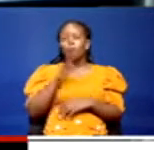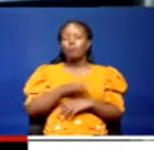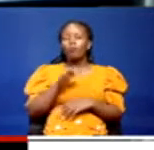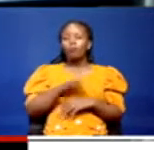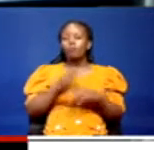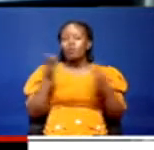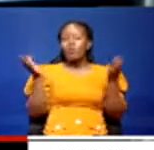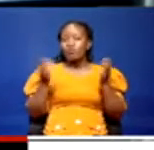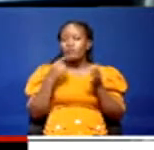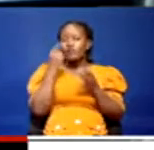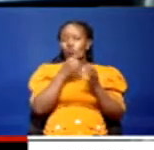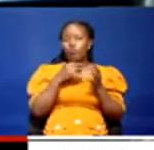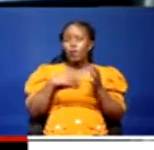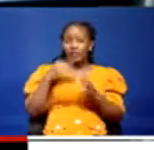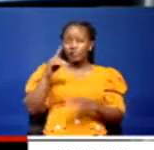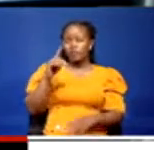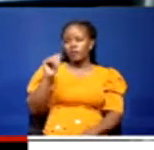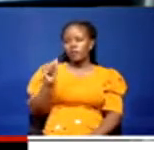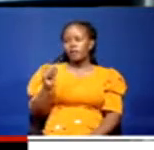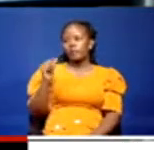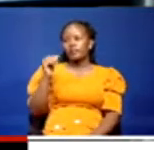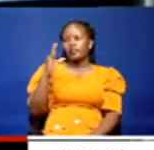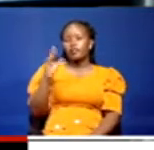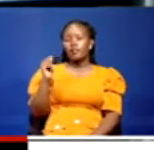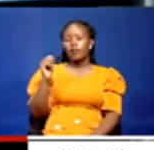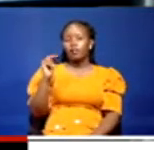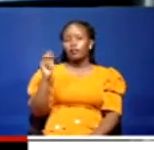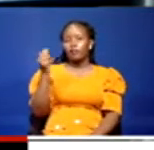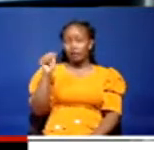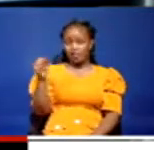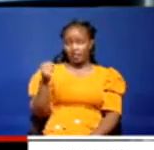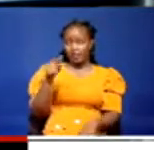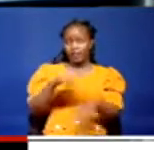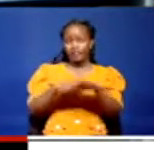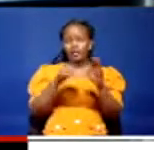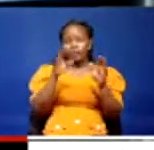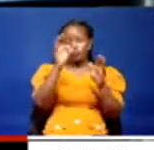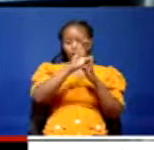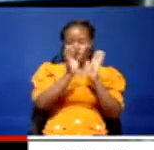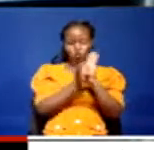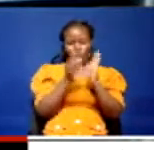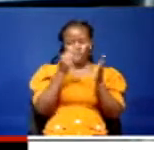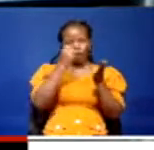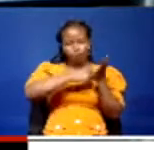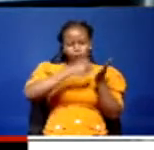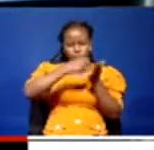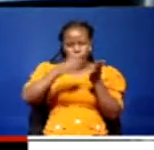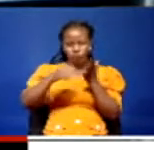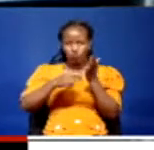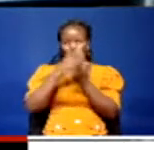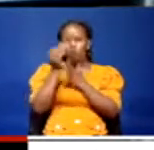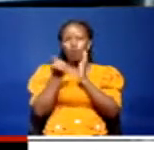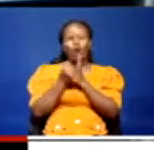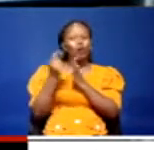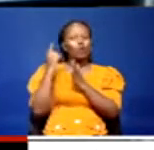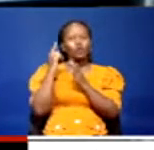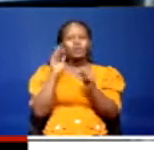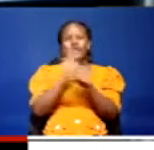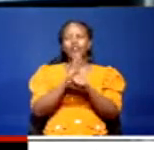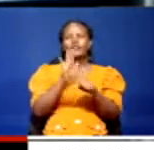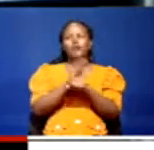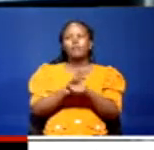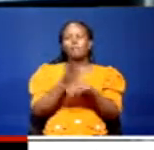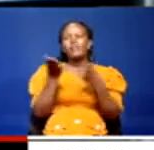to Lancaster, you know, when the constitution was being made. We got all the affirmative action seats. Most of the girls in parliament, our